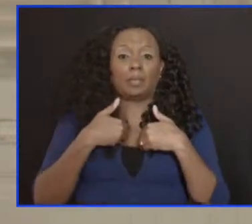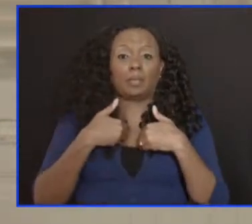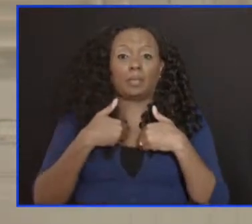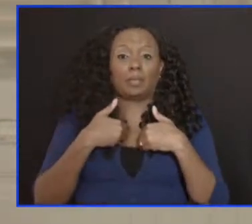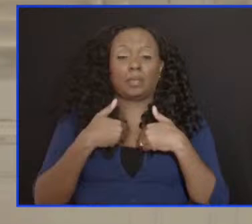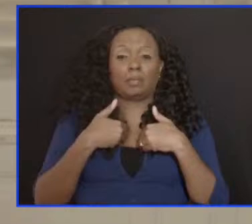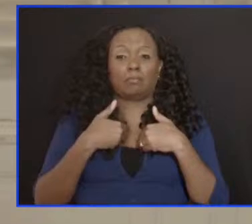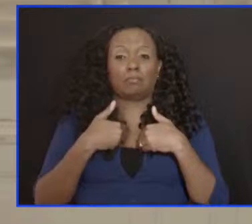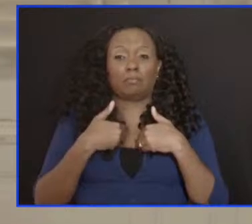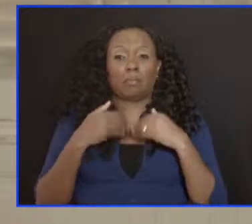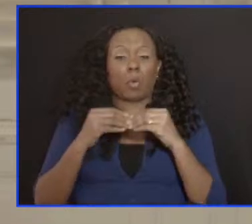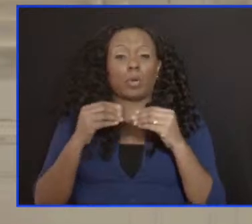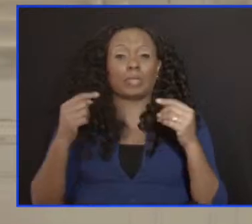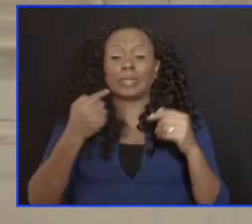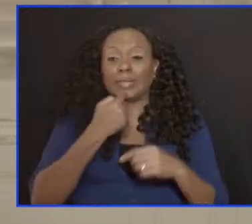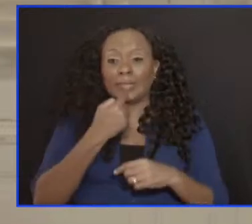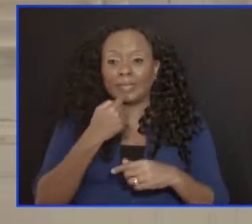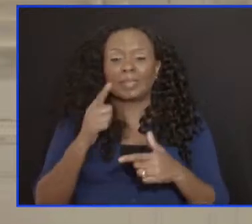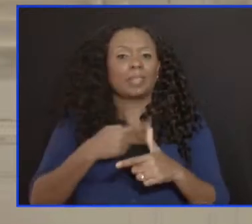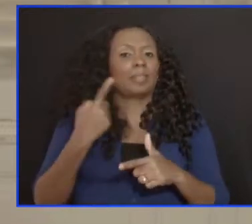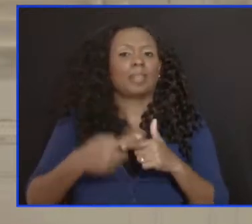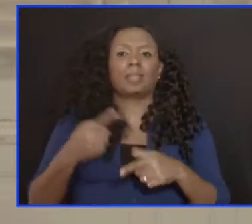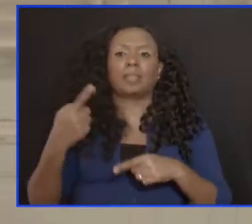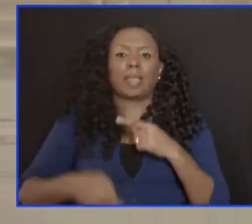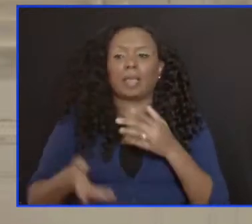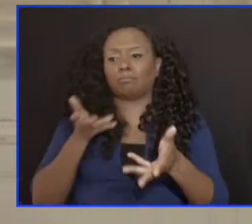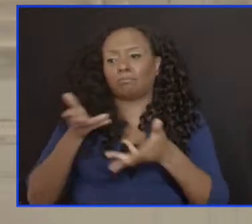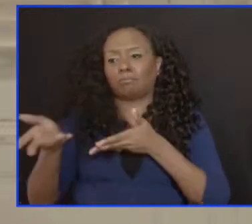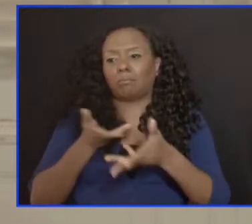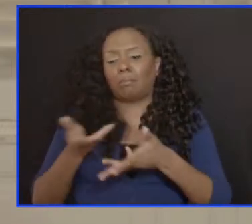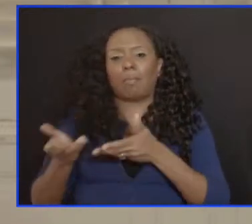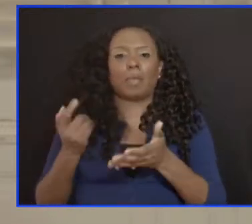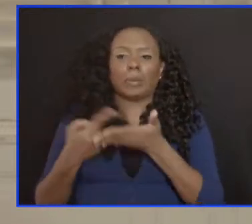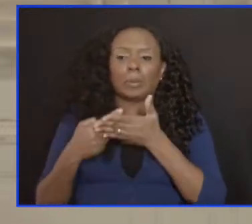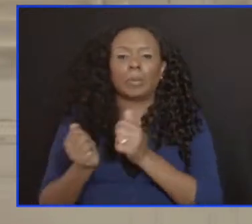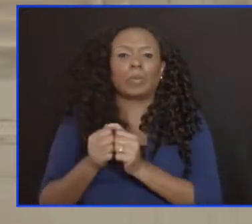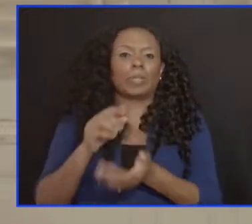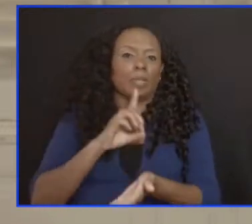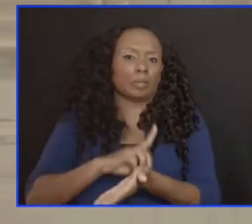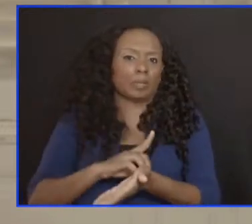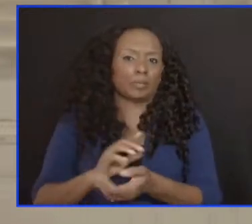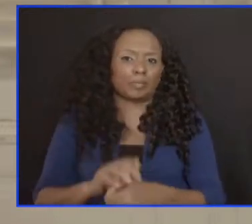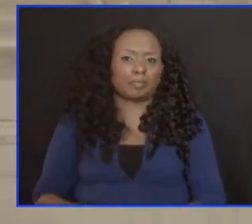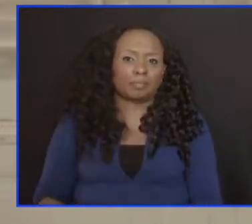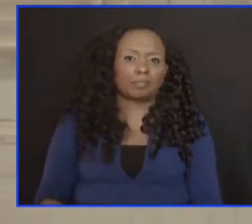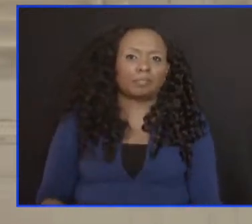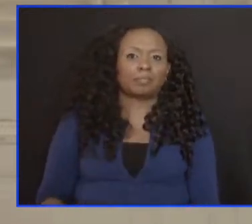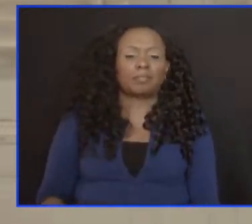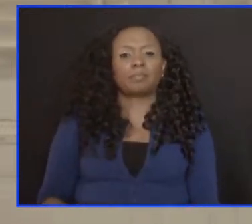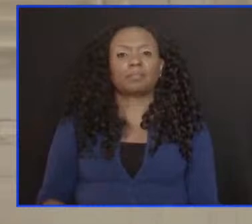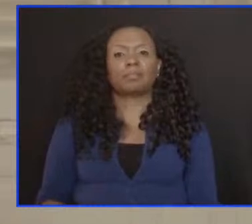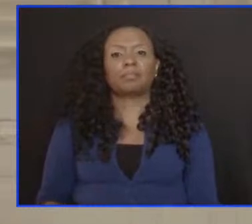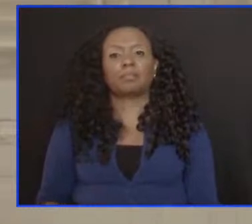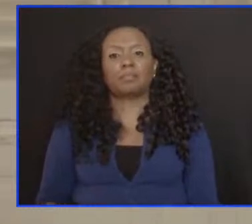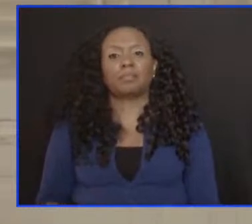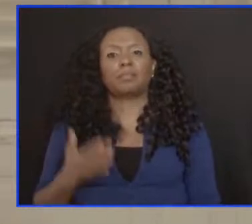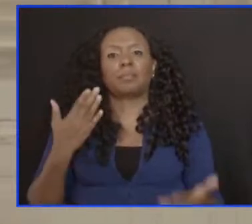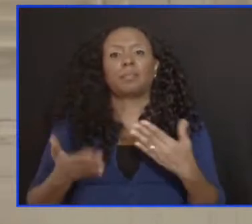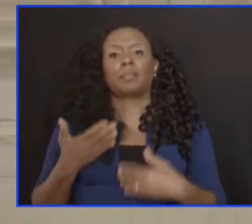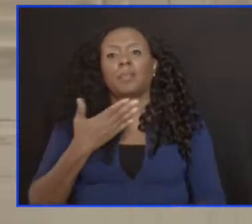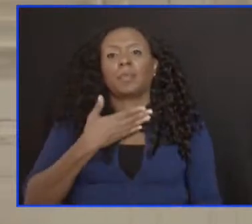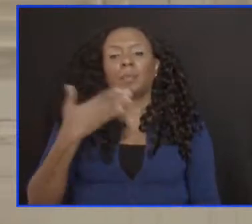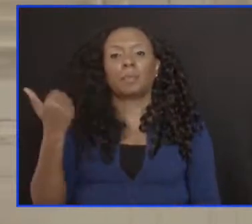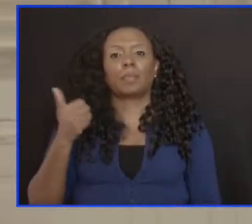they'd be understanding to that particular aspect. And it will only be, I think we discussed with the physicians, it's probably best only in the afternoons because of the sheer